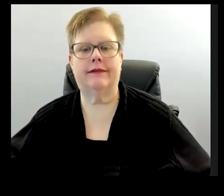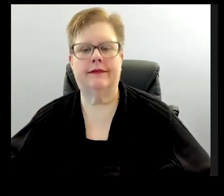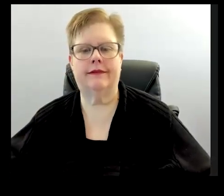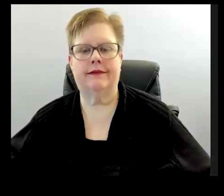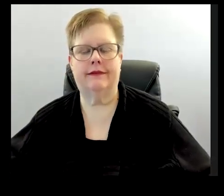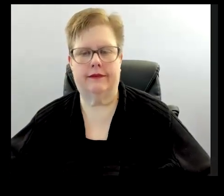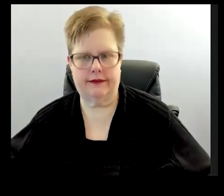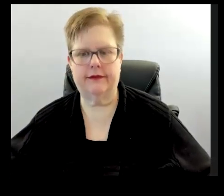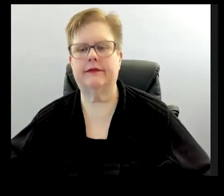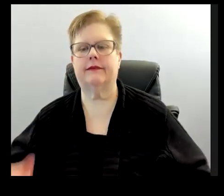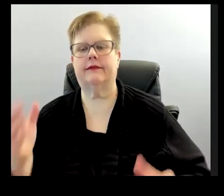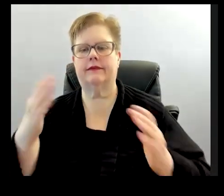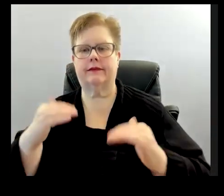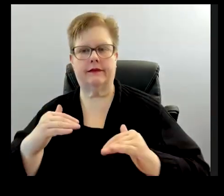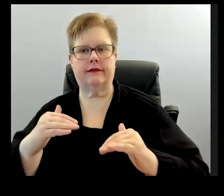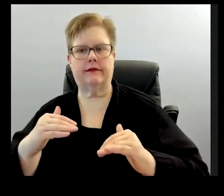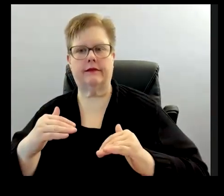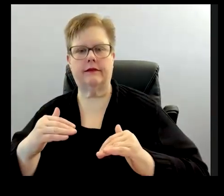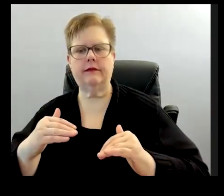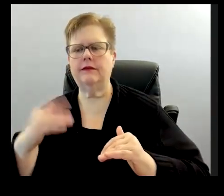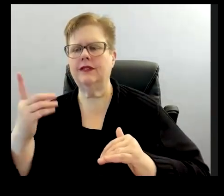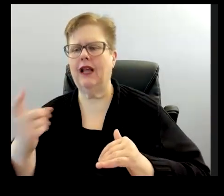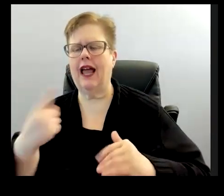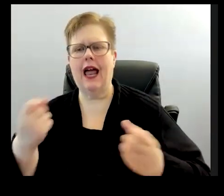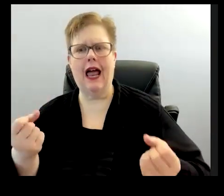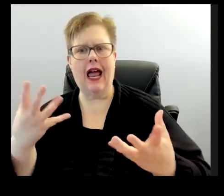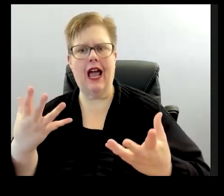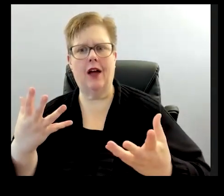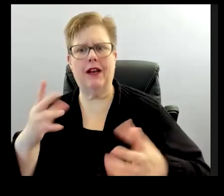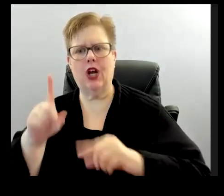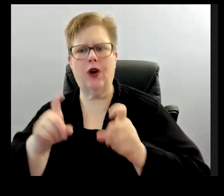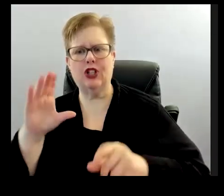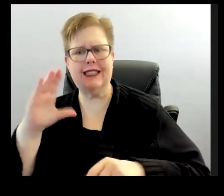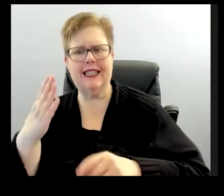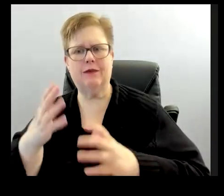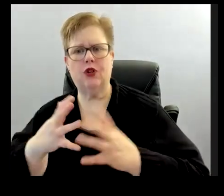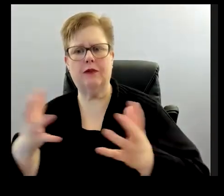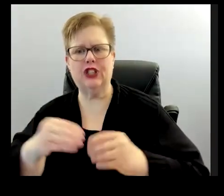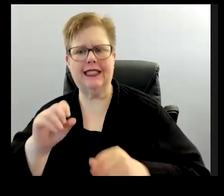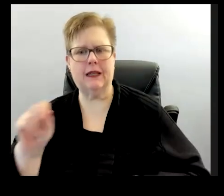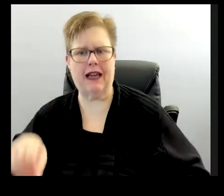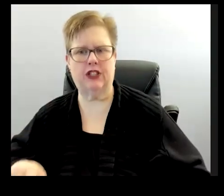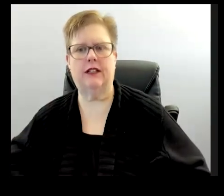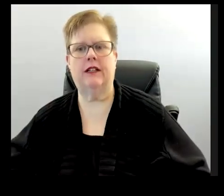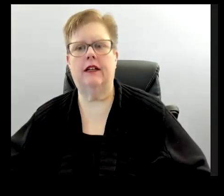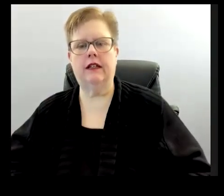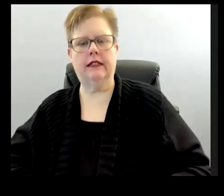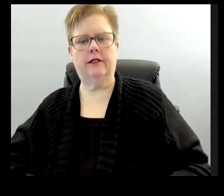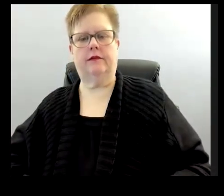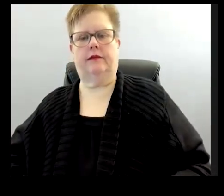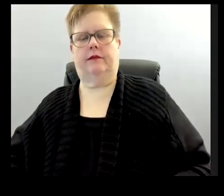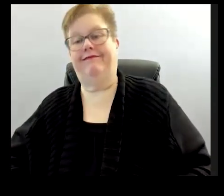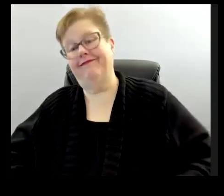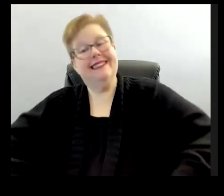Um, Next question. So someone has asked, how many questions seem too much in a semester? Some of this